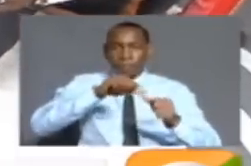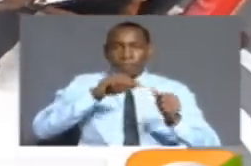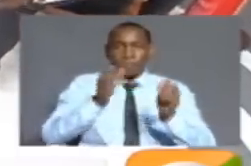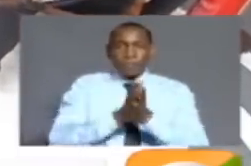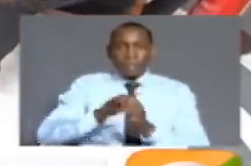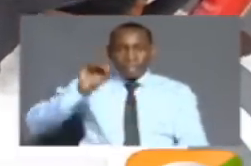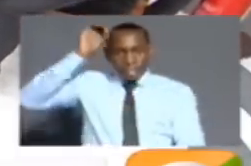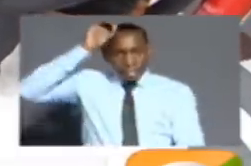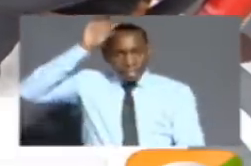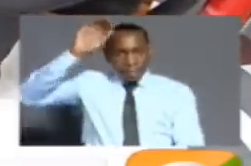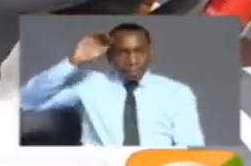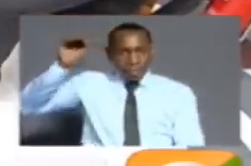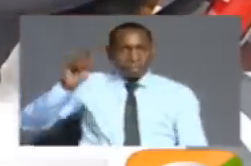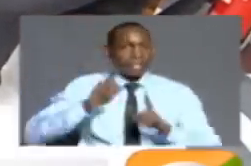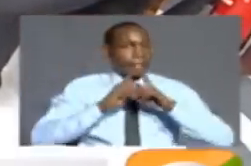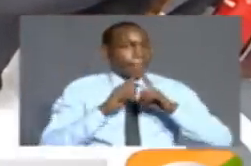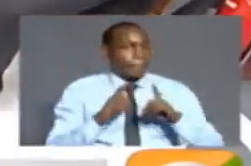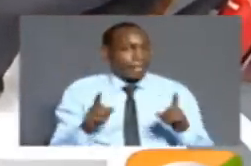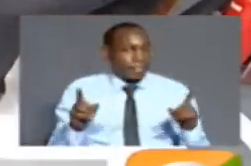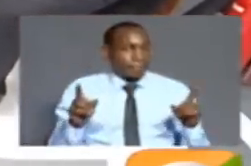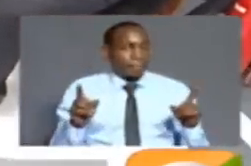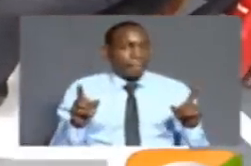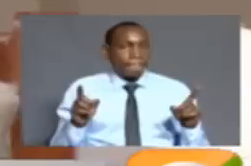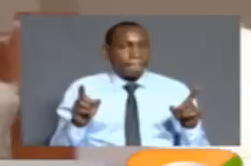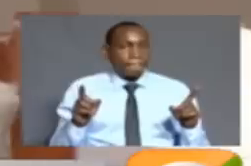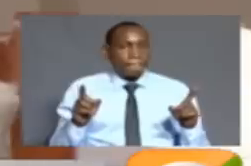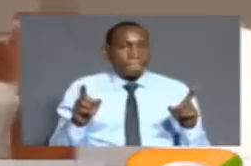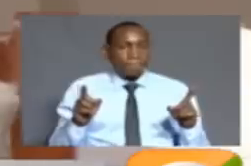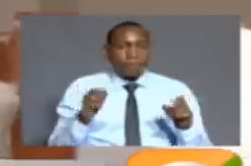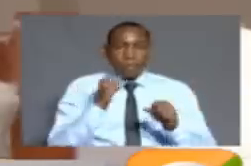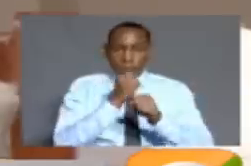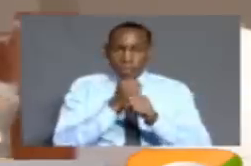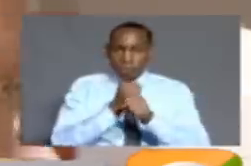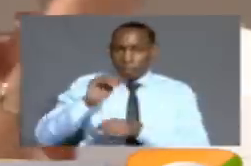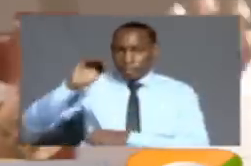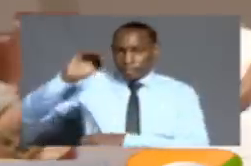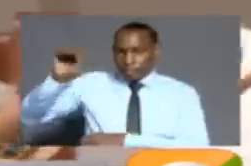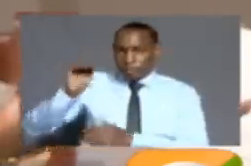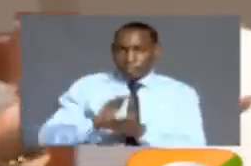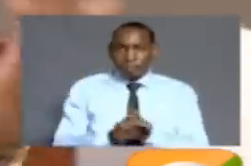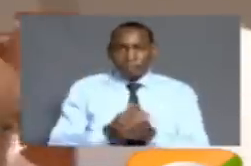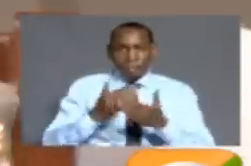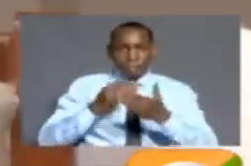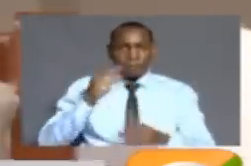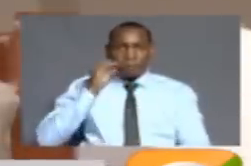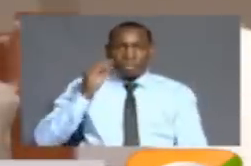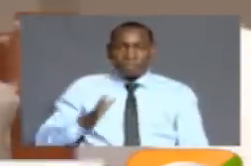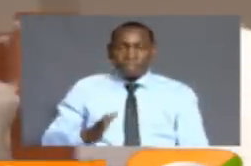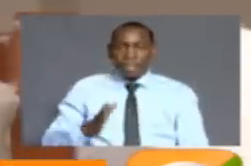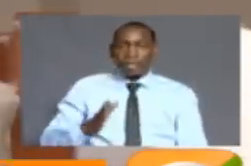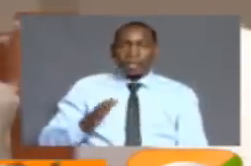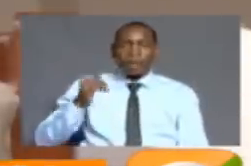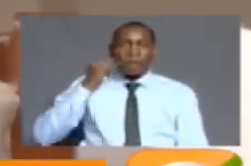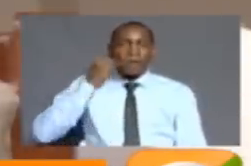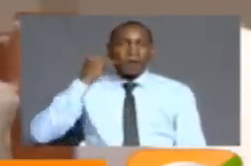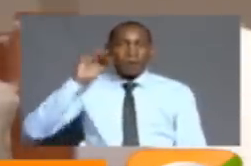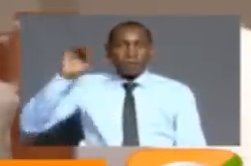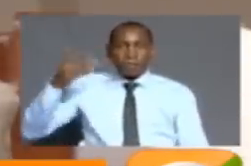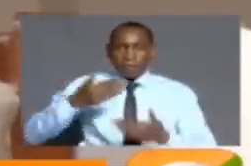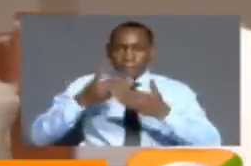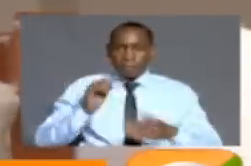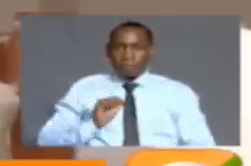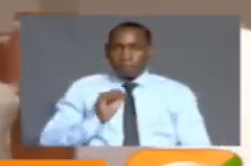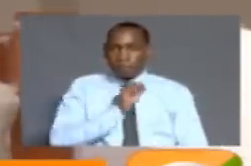Kiambu County. Yes. But having worked myself in the county, I was the Speaker of Nakuru County before I became a senator. And now being a